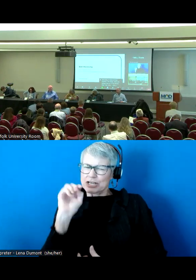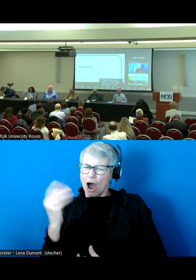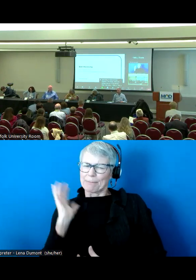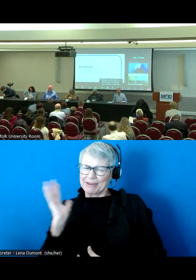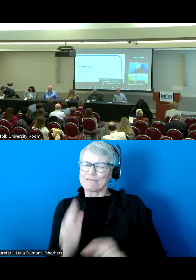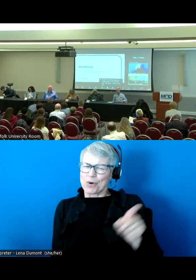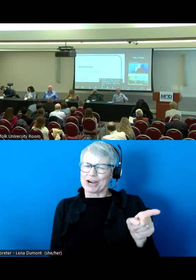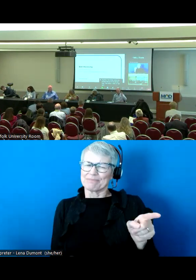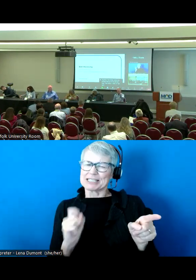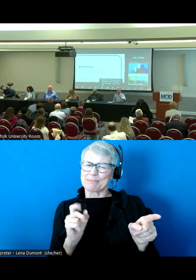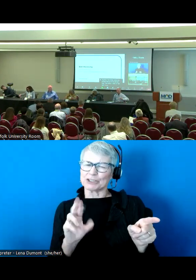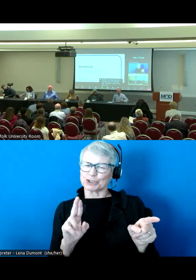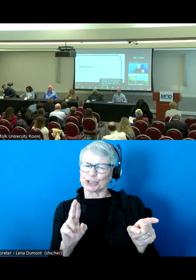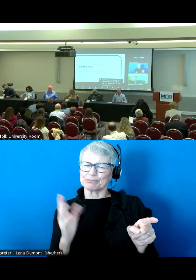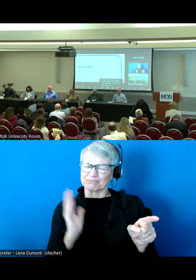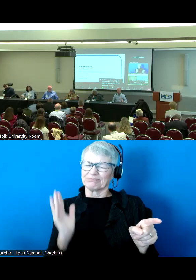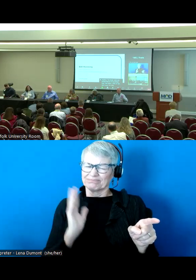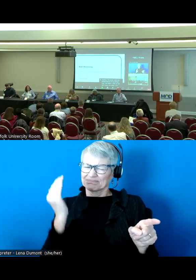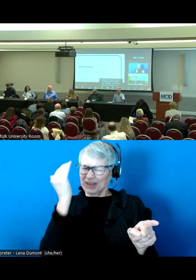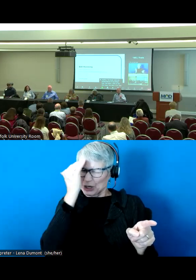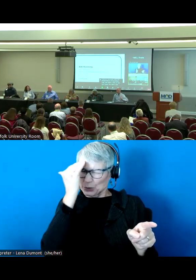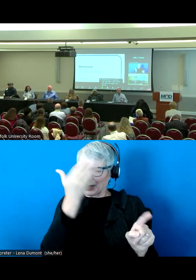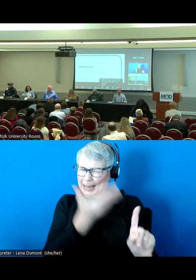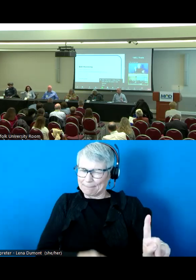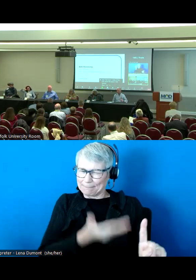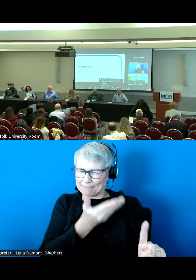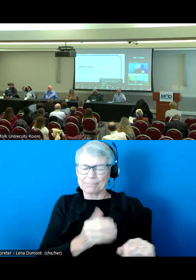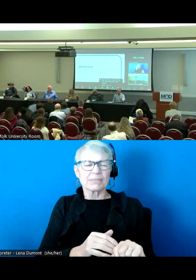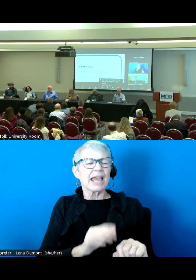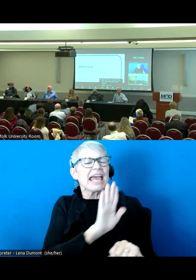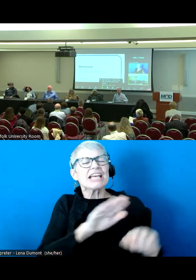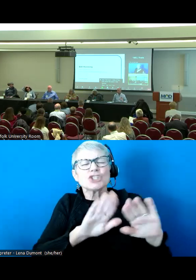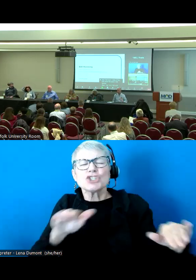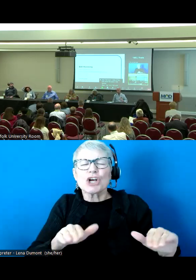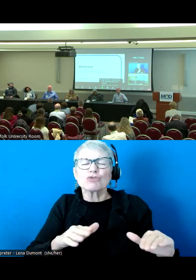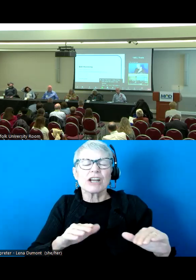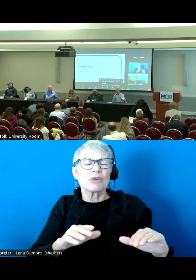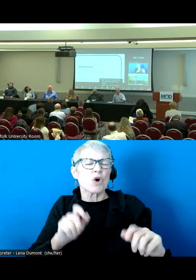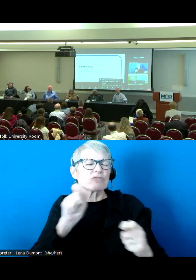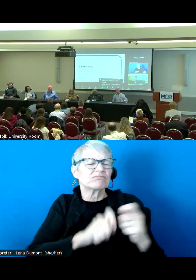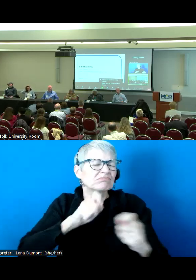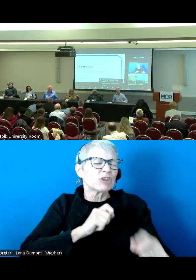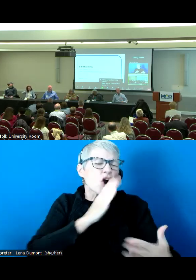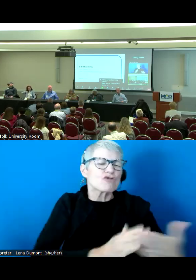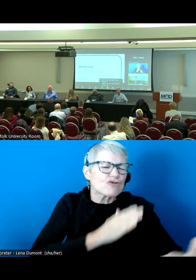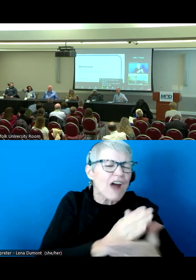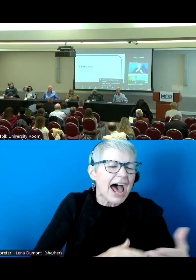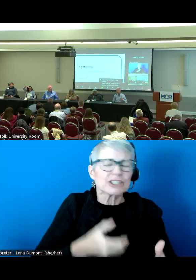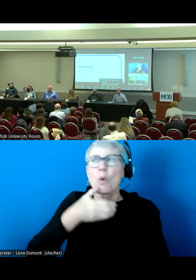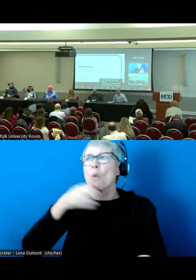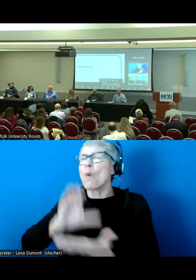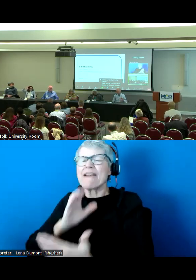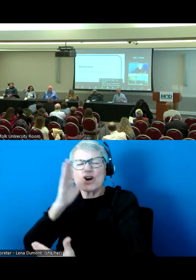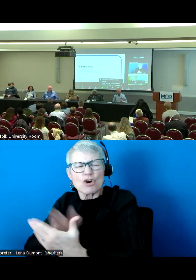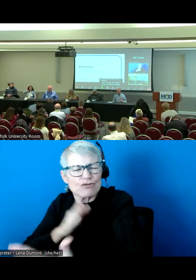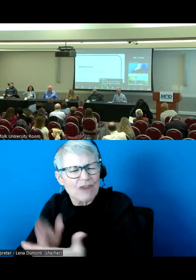and look at it. Tom took on the city. His kids were harassed. His wife was harassed. Tom was harassed, and the community